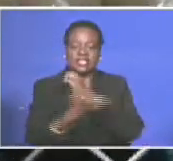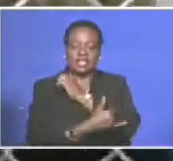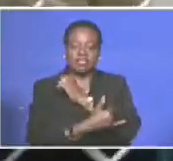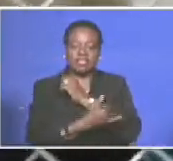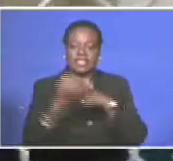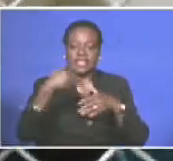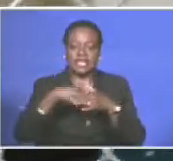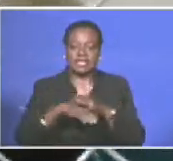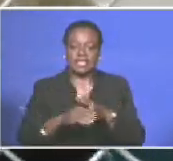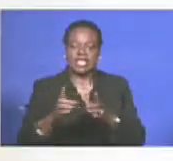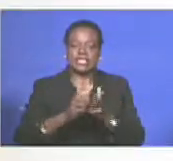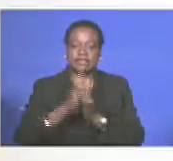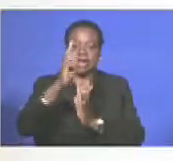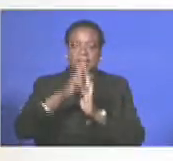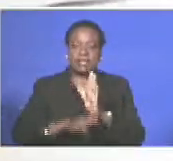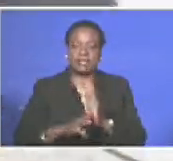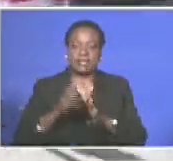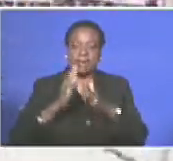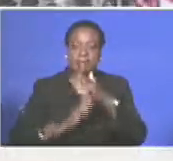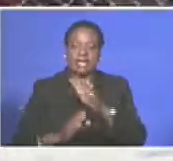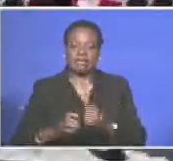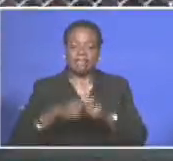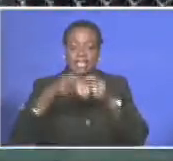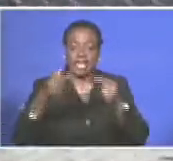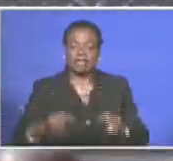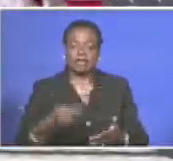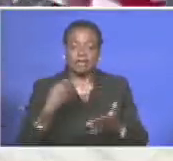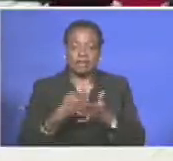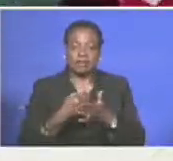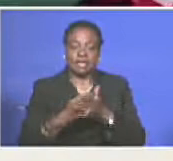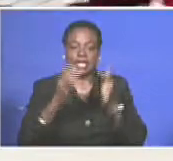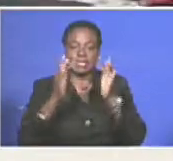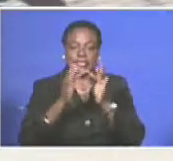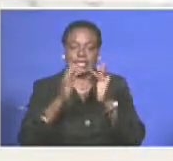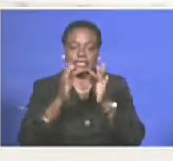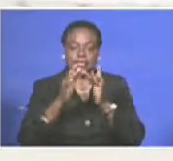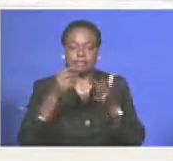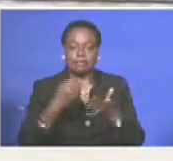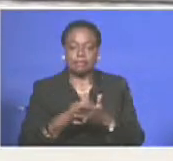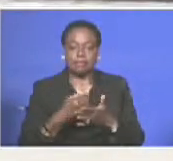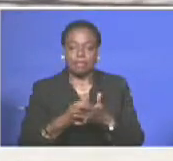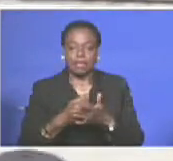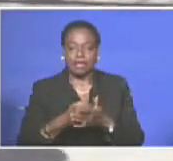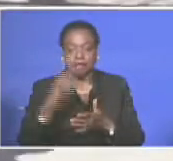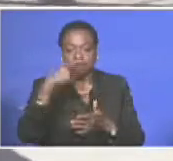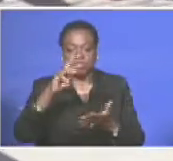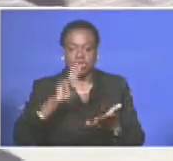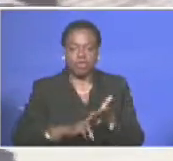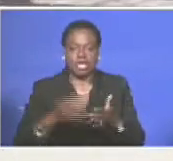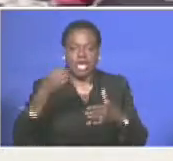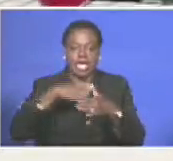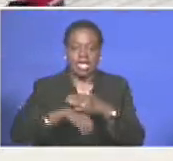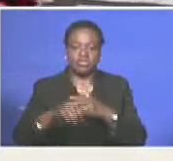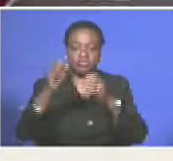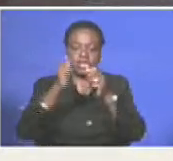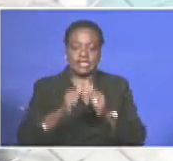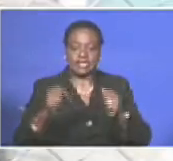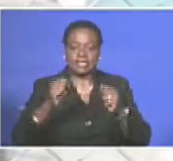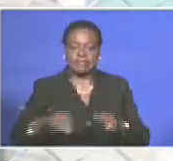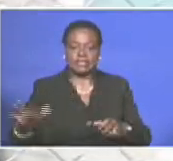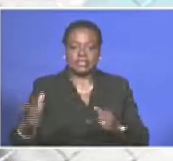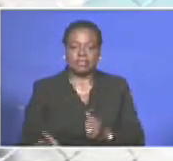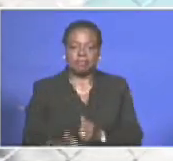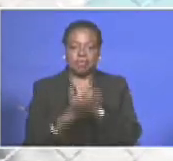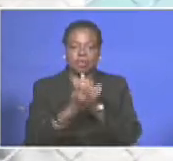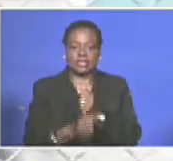some $356,000 in a technical grant for the Bahamas Department of Corrections reentry system and fully supports